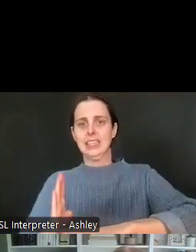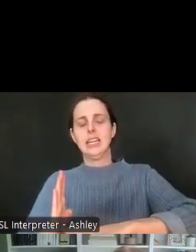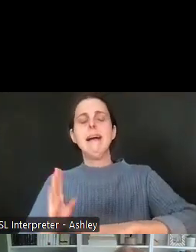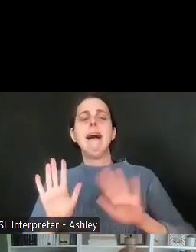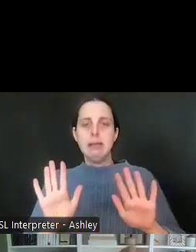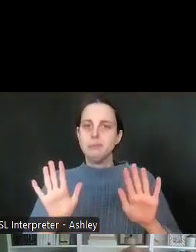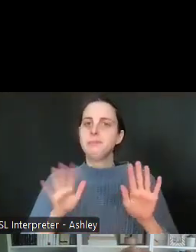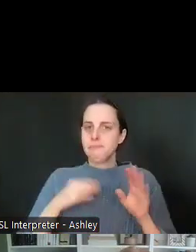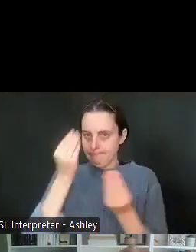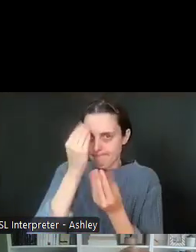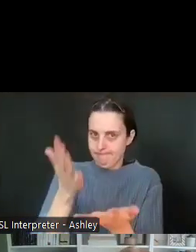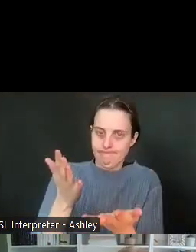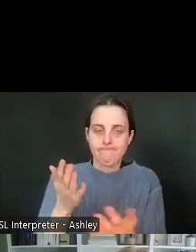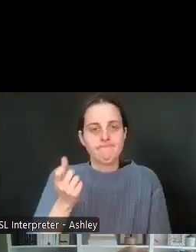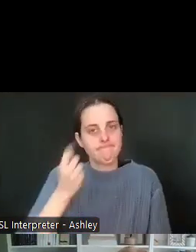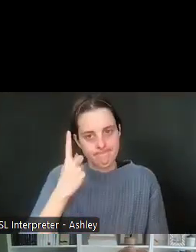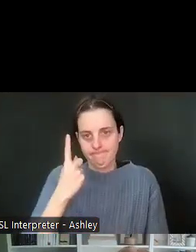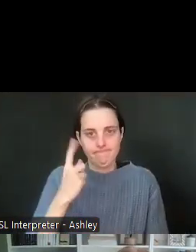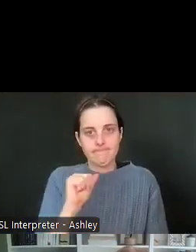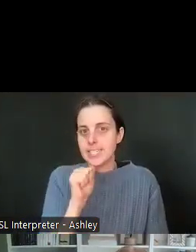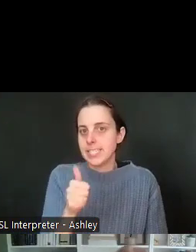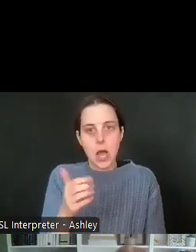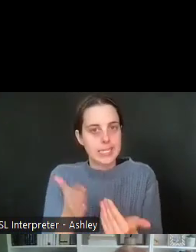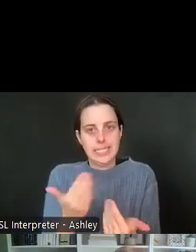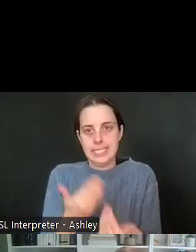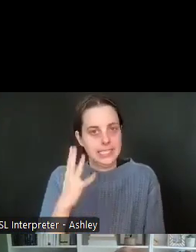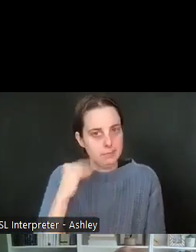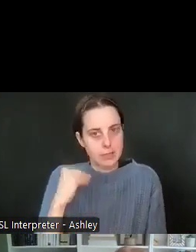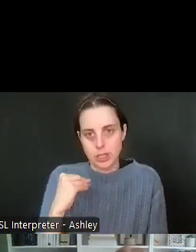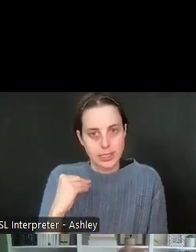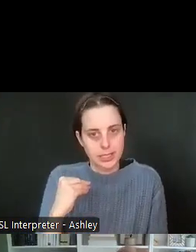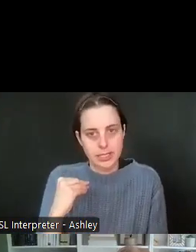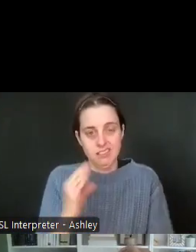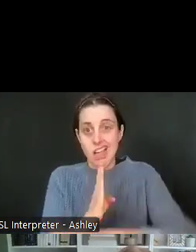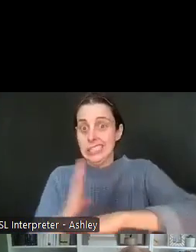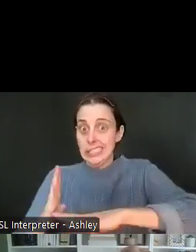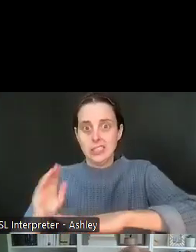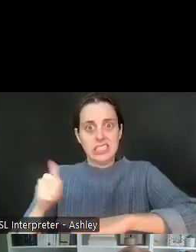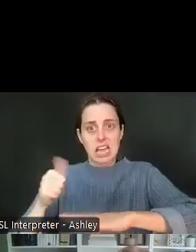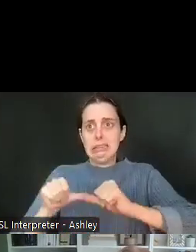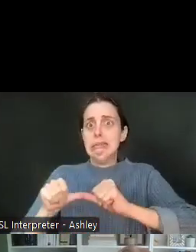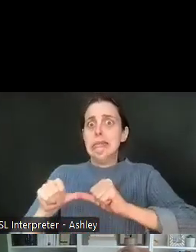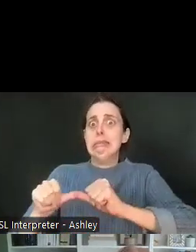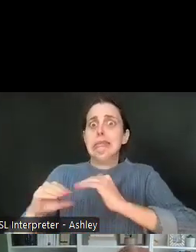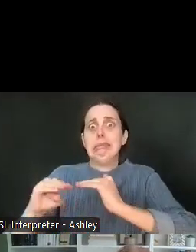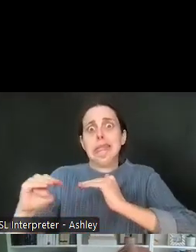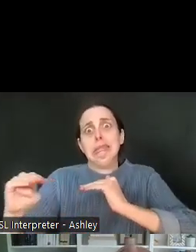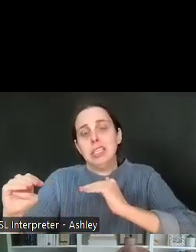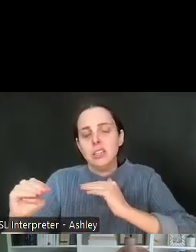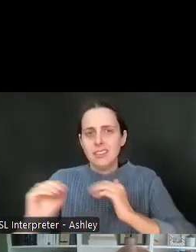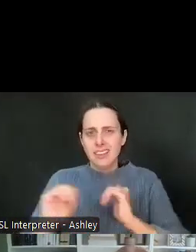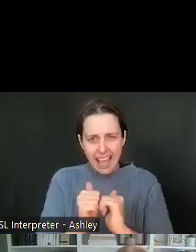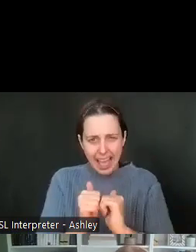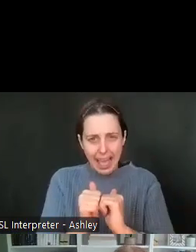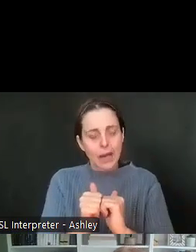that it's not easy being there. It's not easy to be a 10 or to sustain being a 10. And my hope for